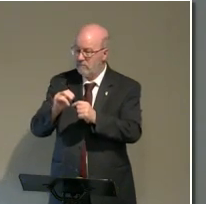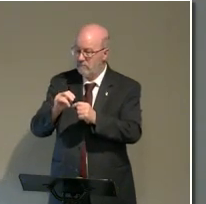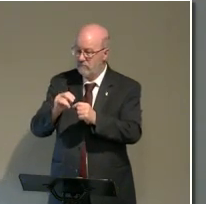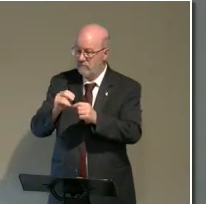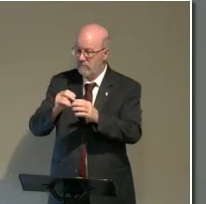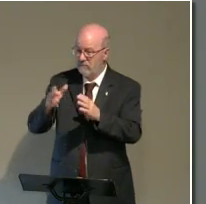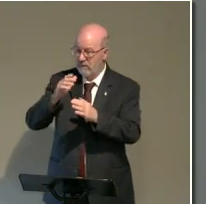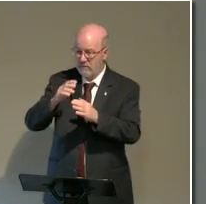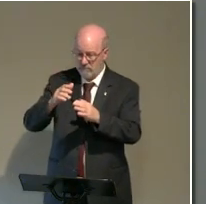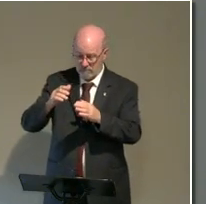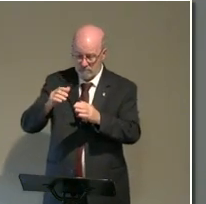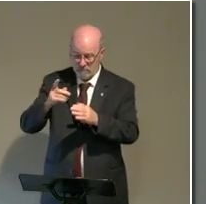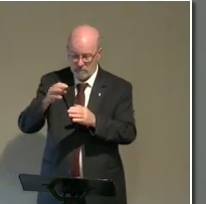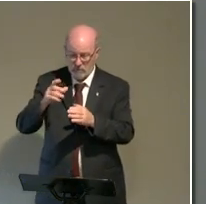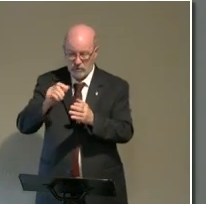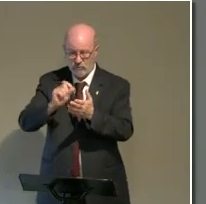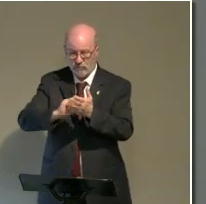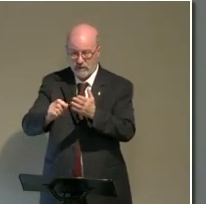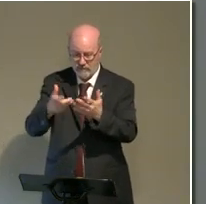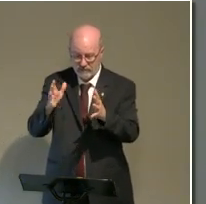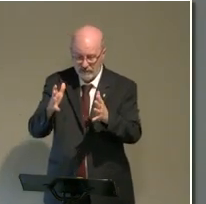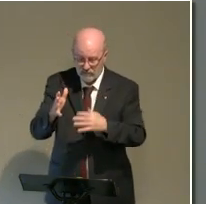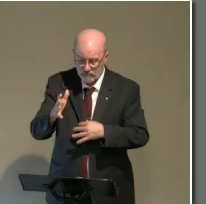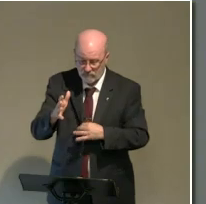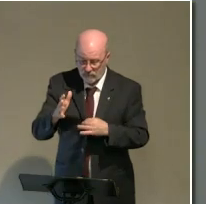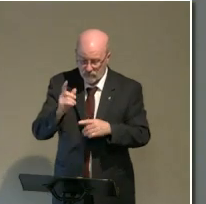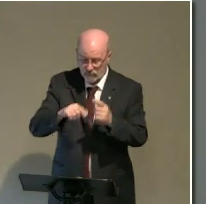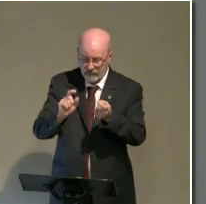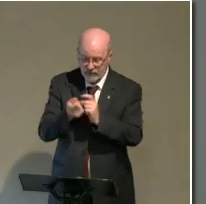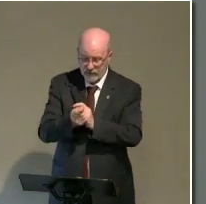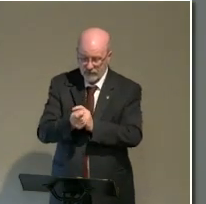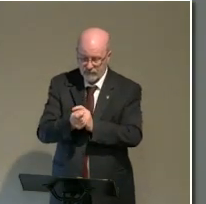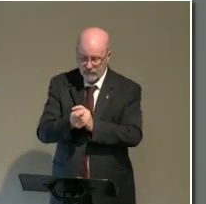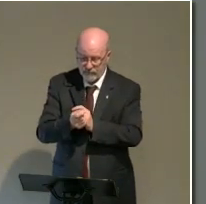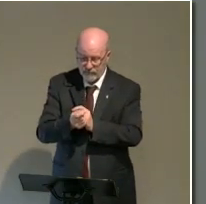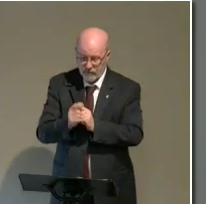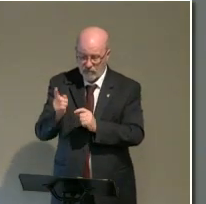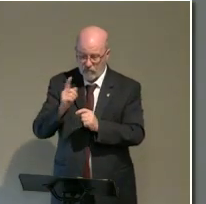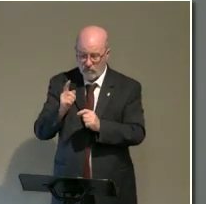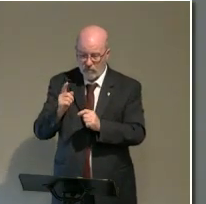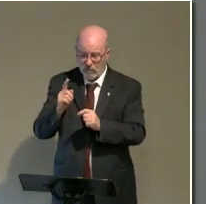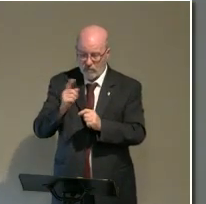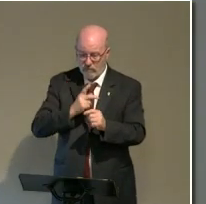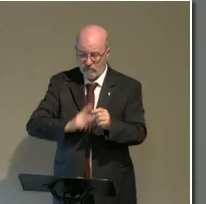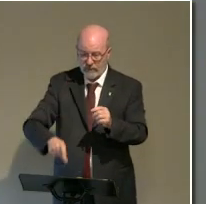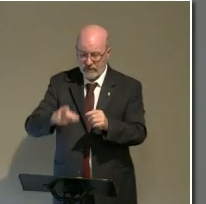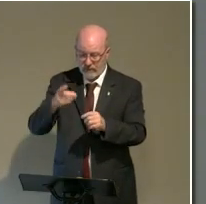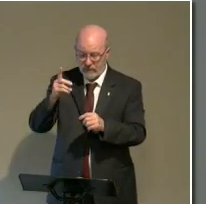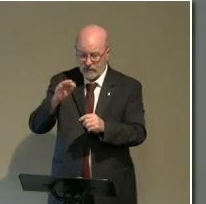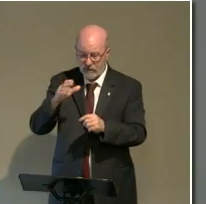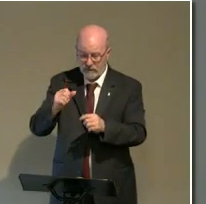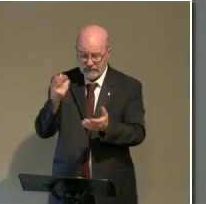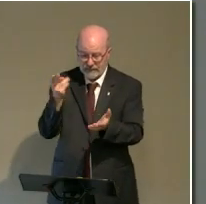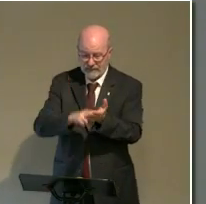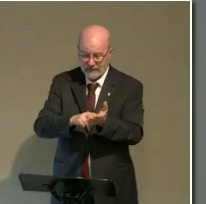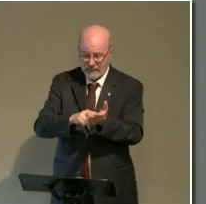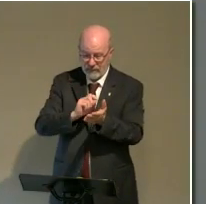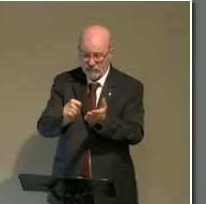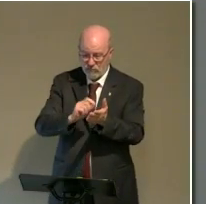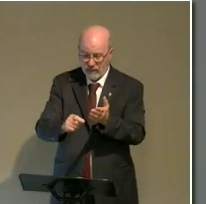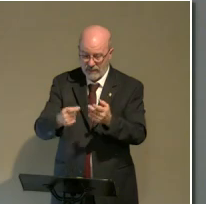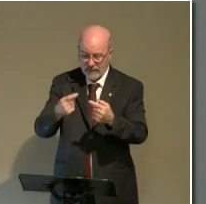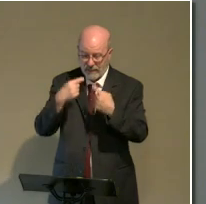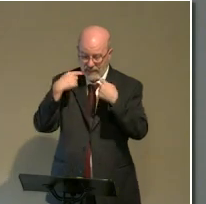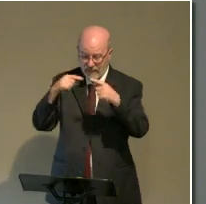Okay? Persia, something's written, it's done. You cannot change it. Okay? Therefore, King Darius signed